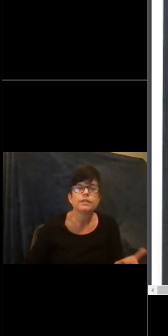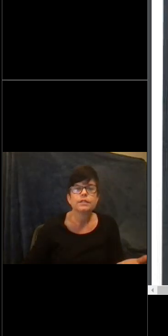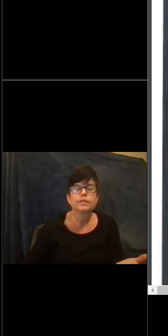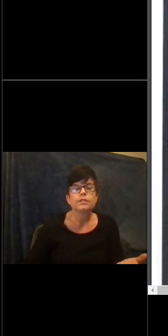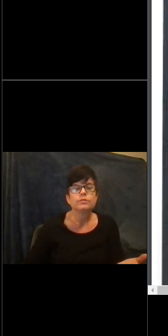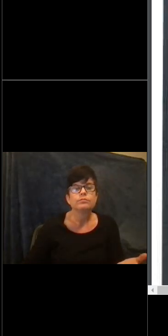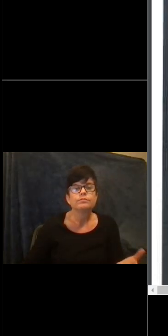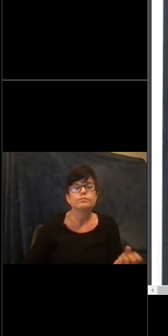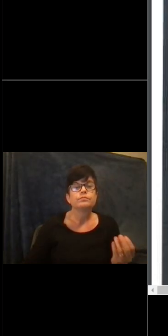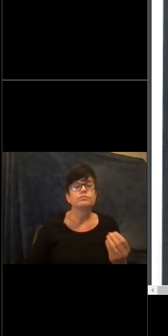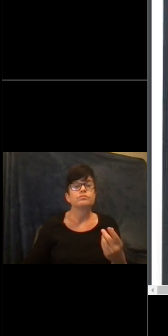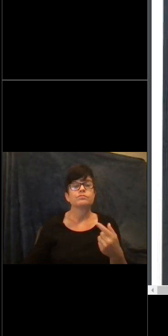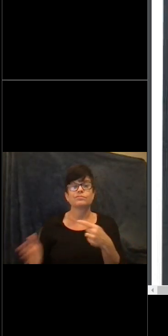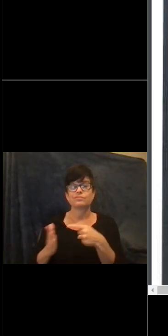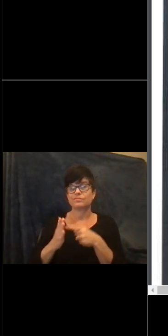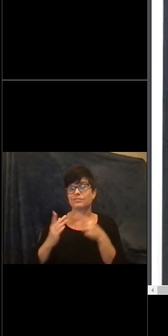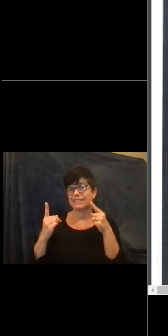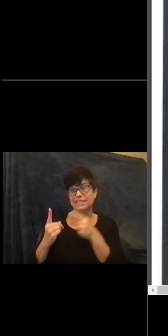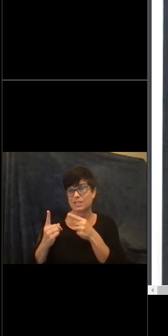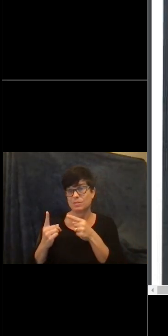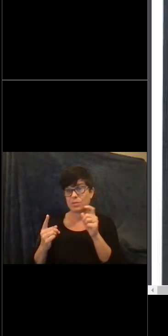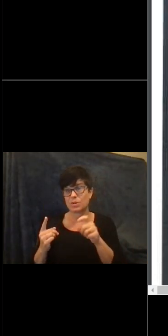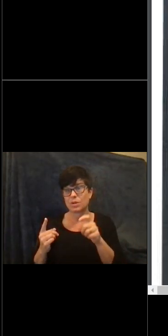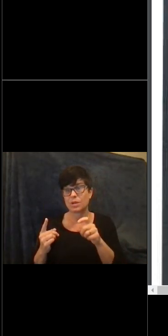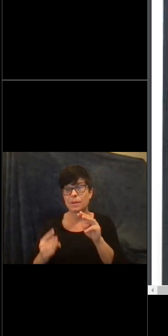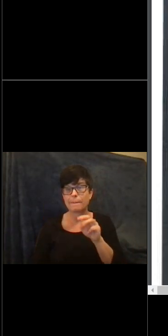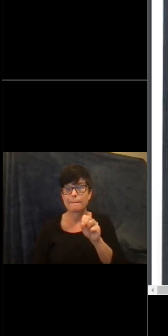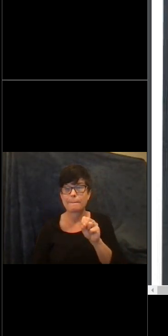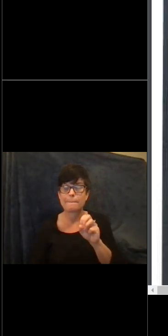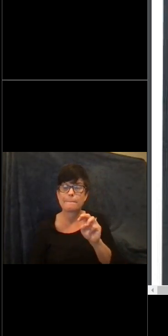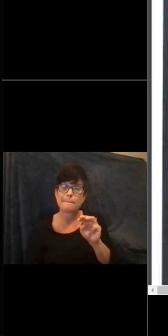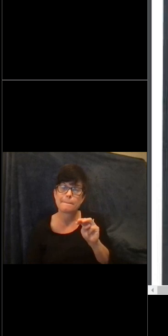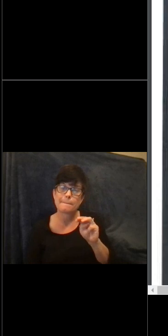And so at this point, I do think we're going to need Ms. Miskell to come.